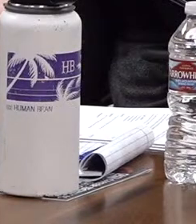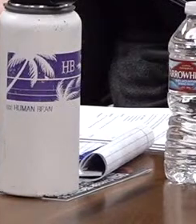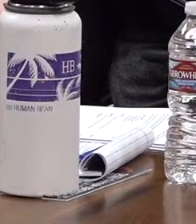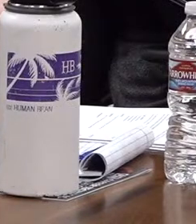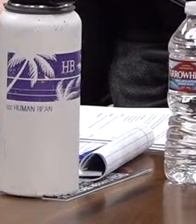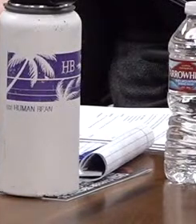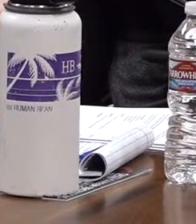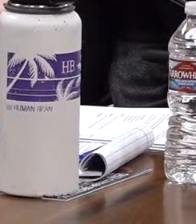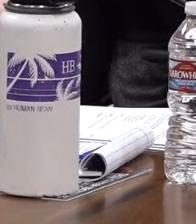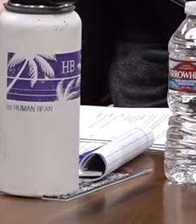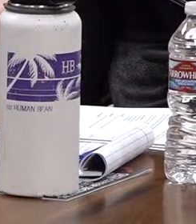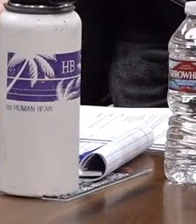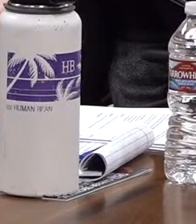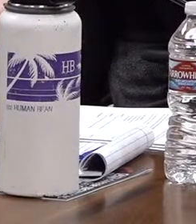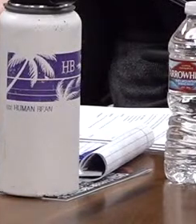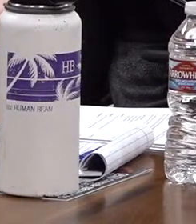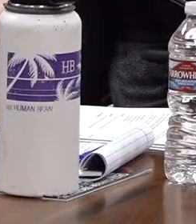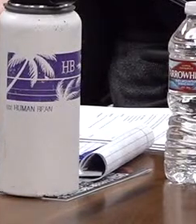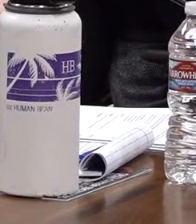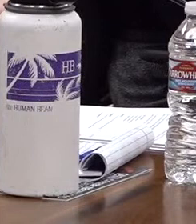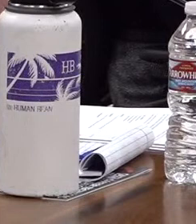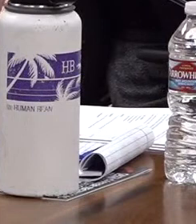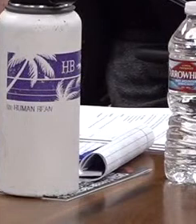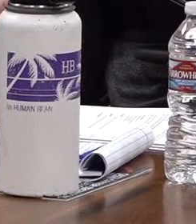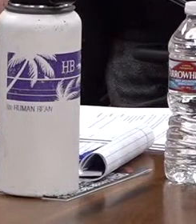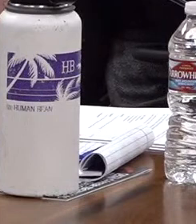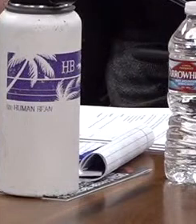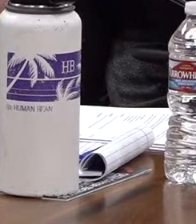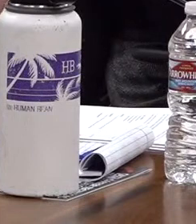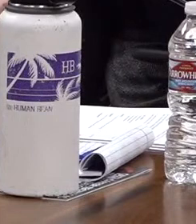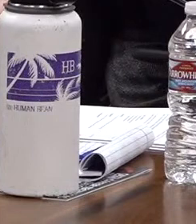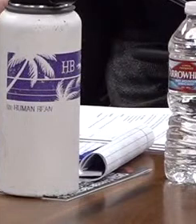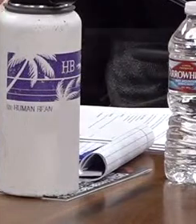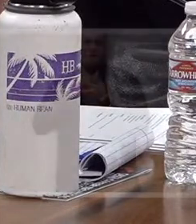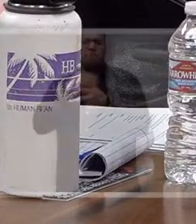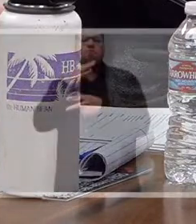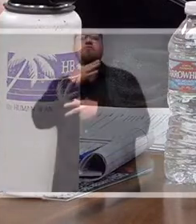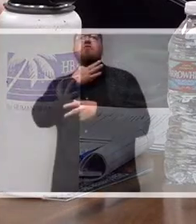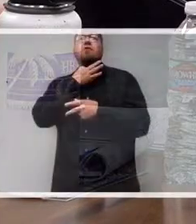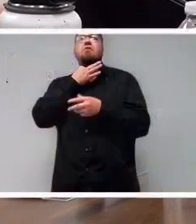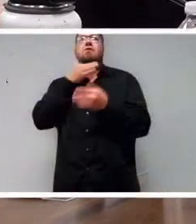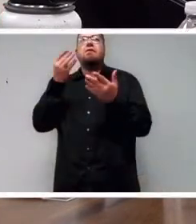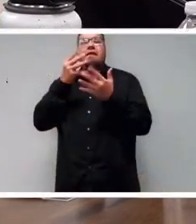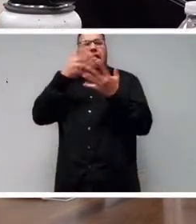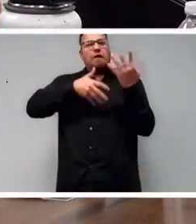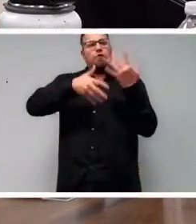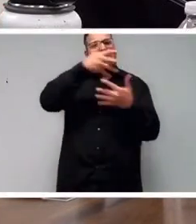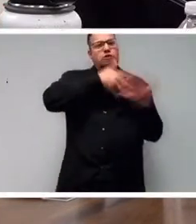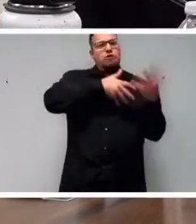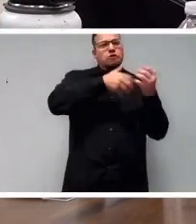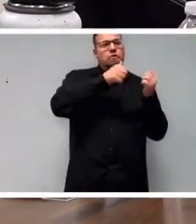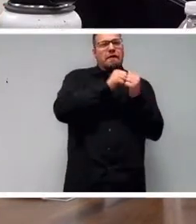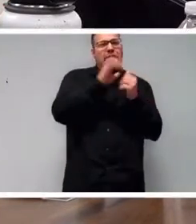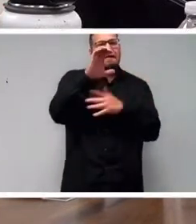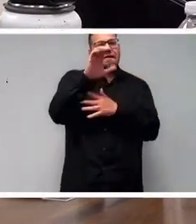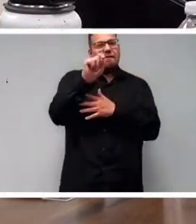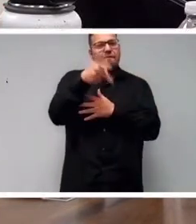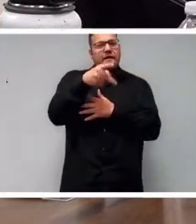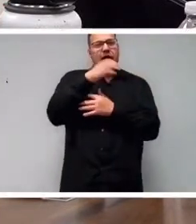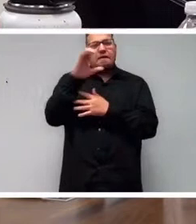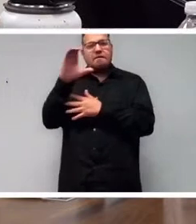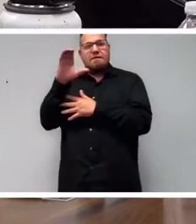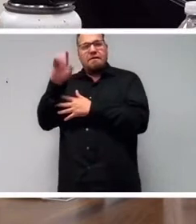housed here, or two? Three. Three. Mm-hmm. I'm curious what the interaction between the CTP and CTEC